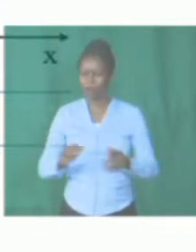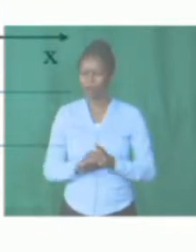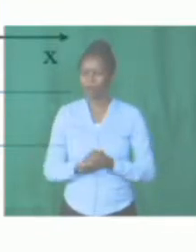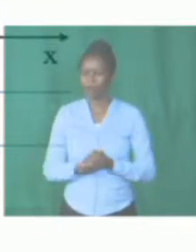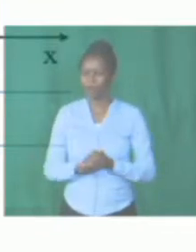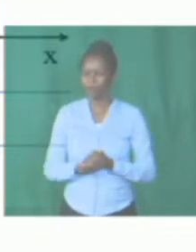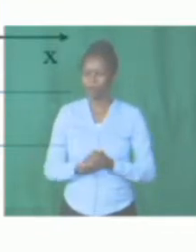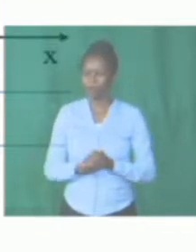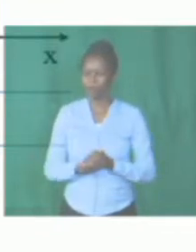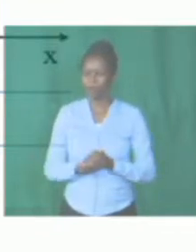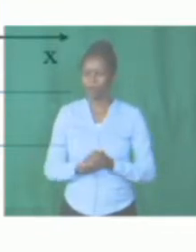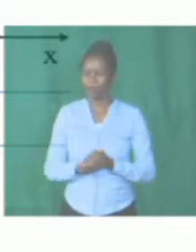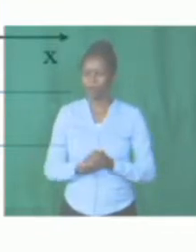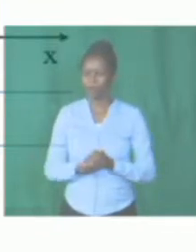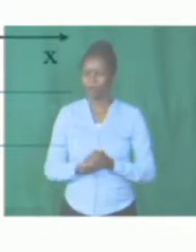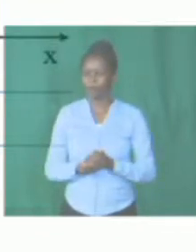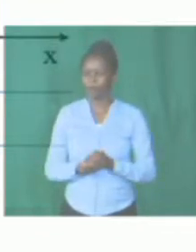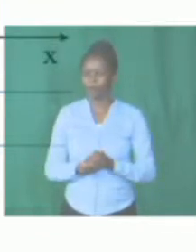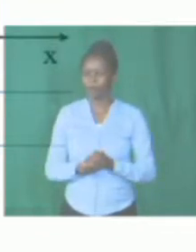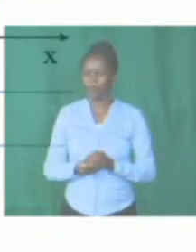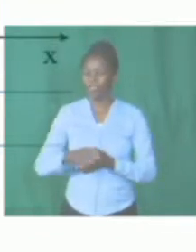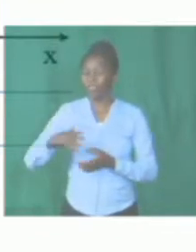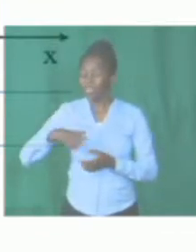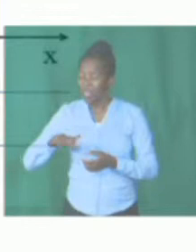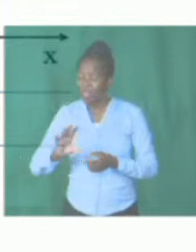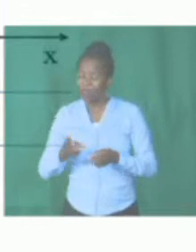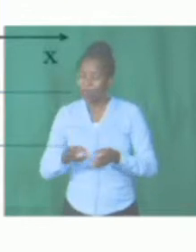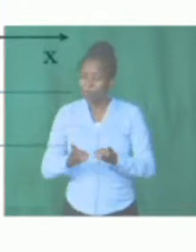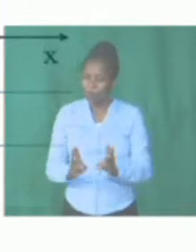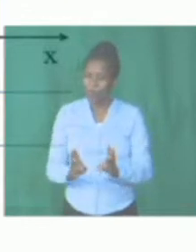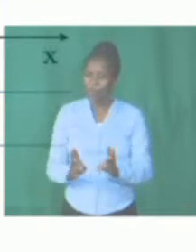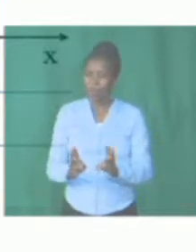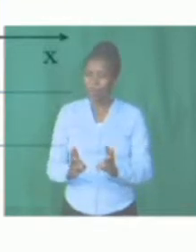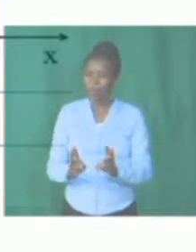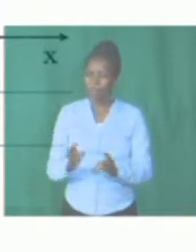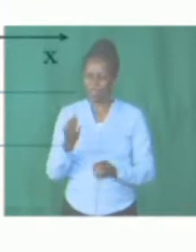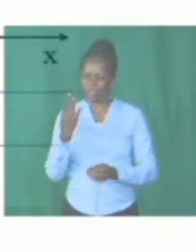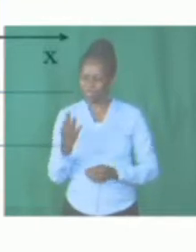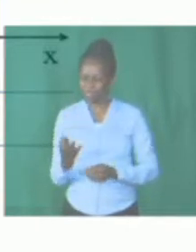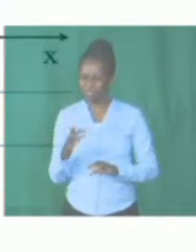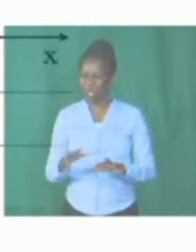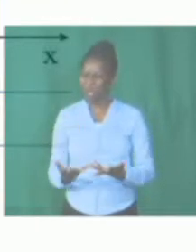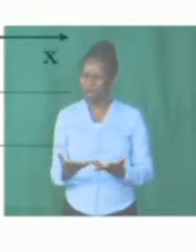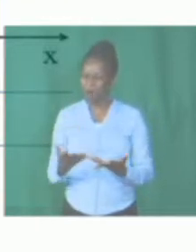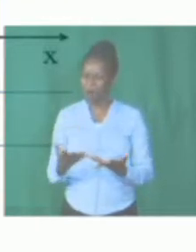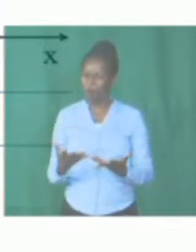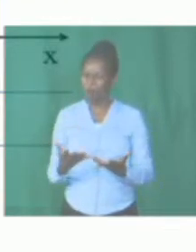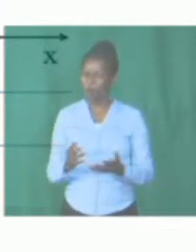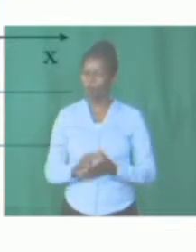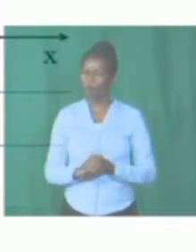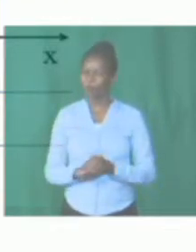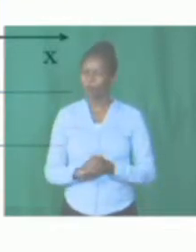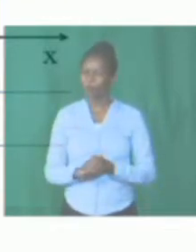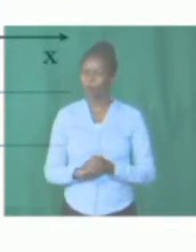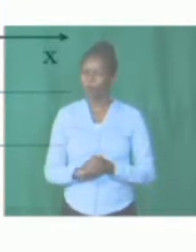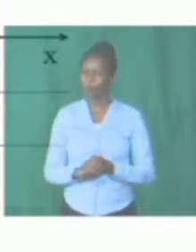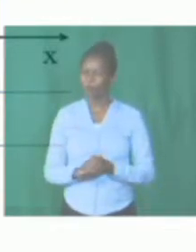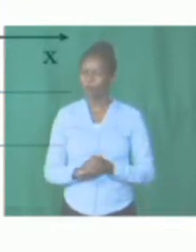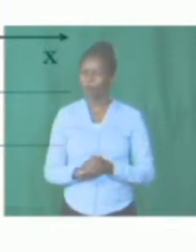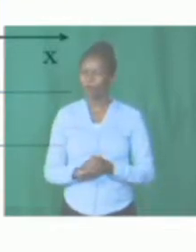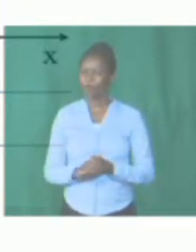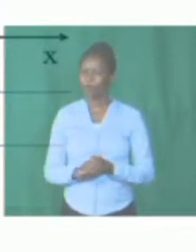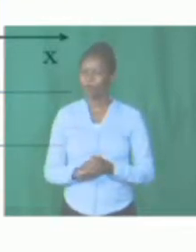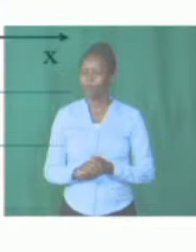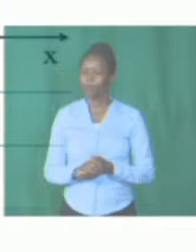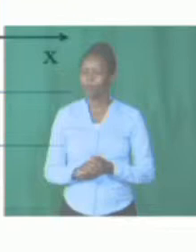segment. Okay, the other way of getting this 3 will be saying, you know,